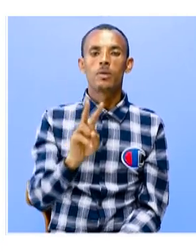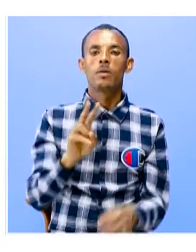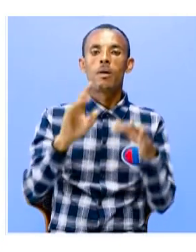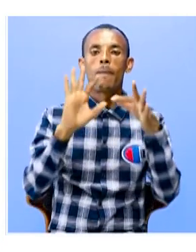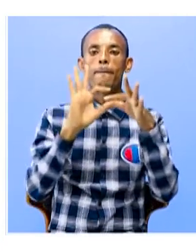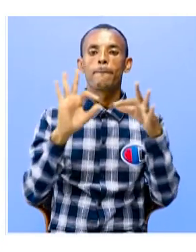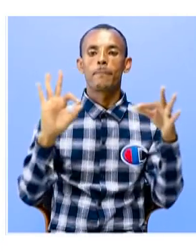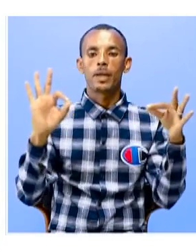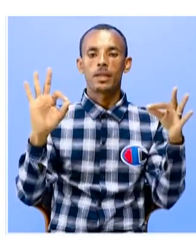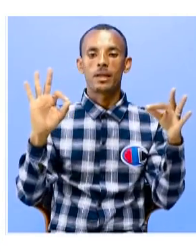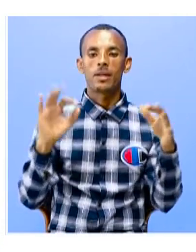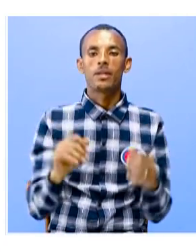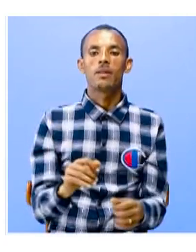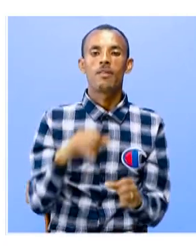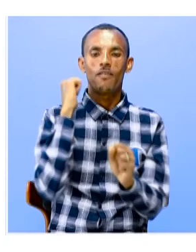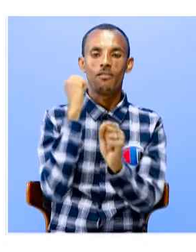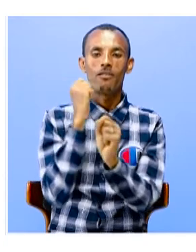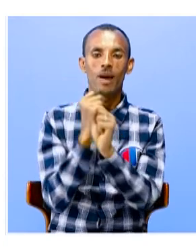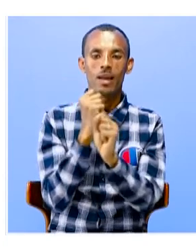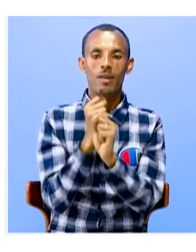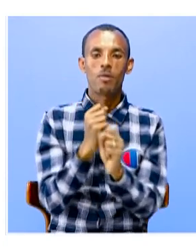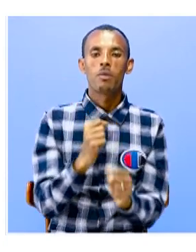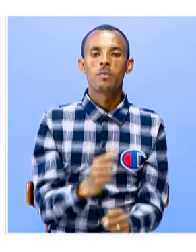meter. Find